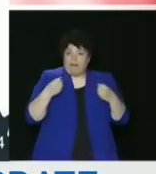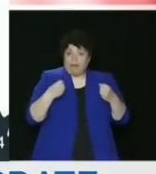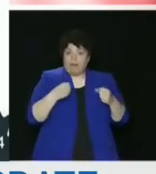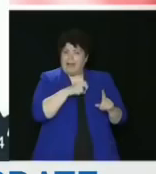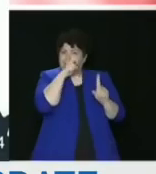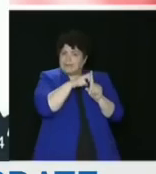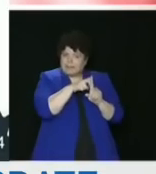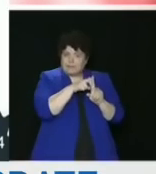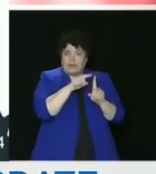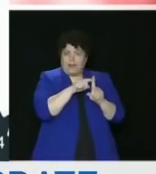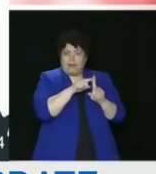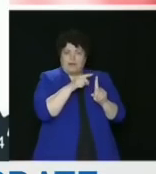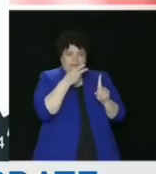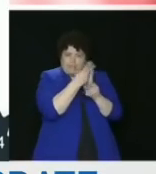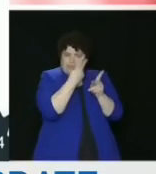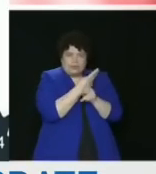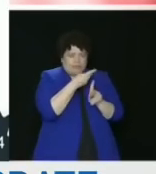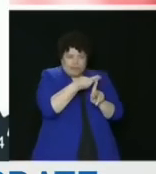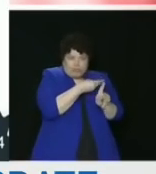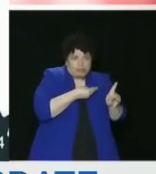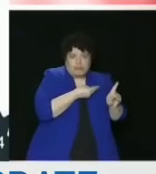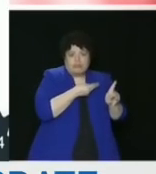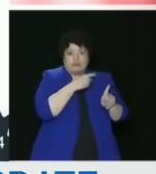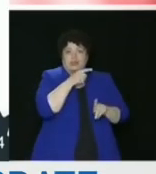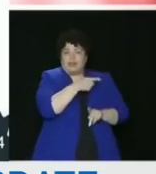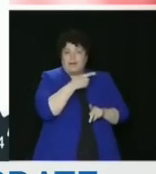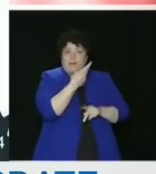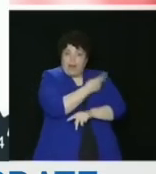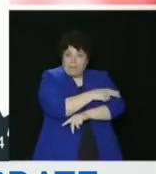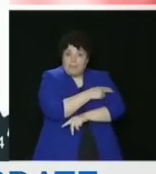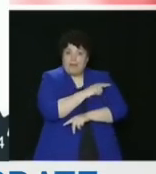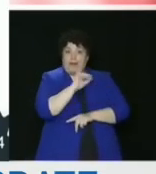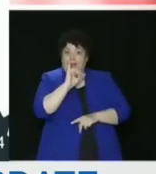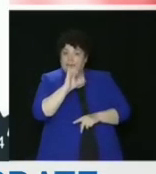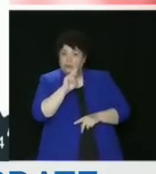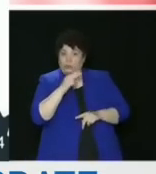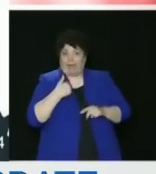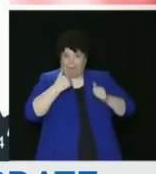trace, and hospitals and ICU capacity is adequate.